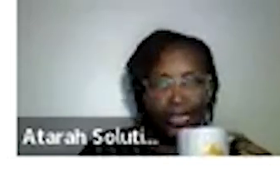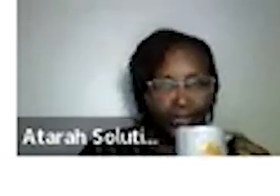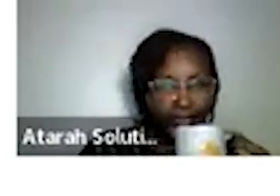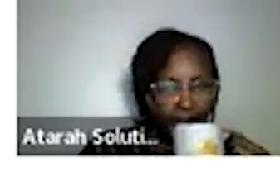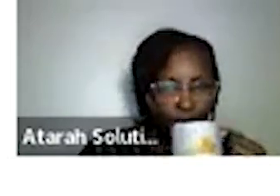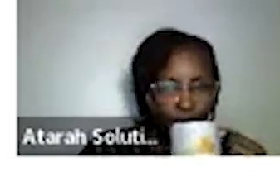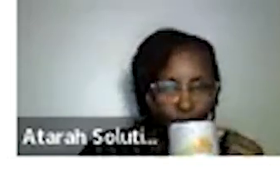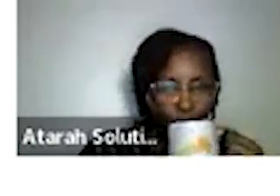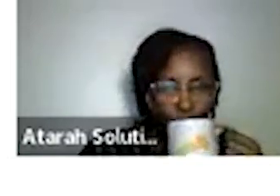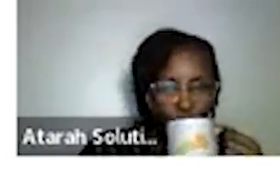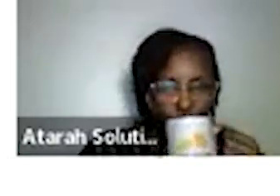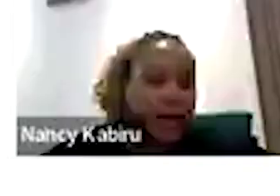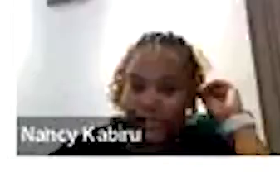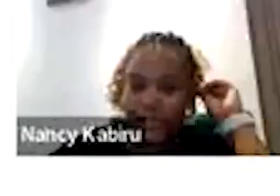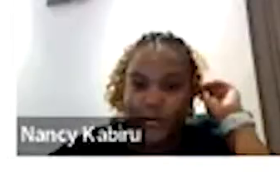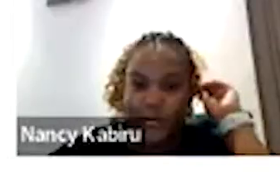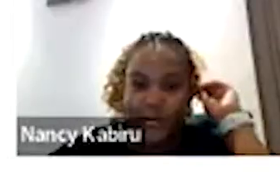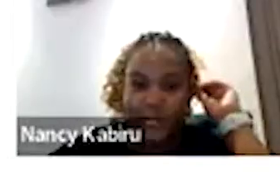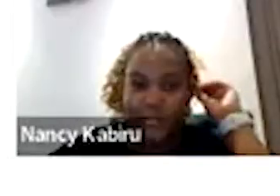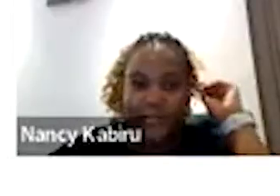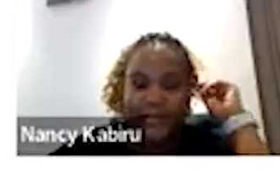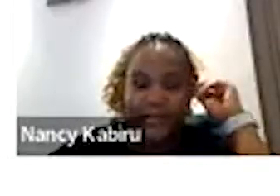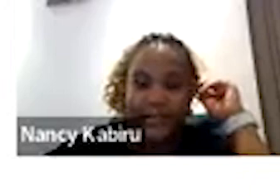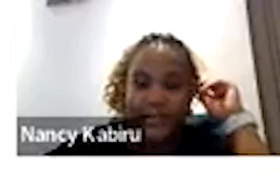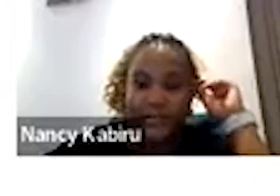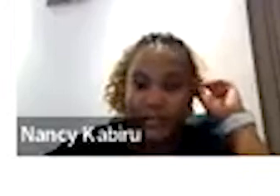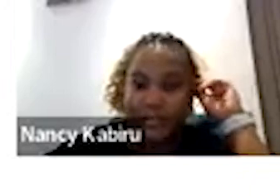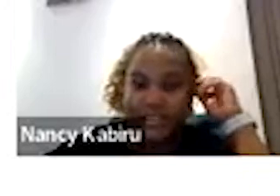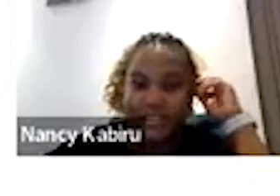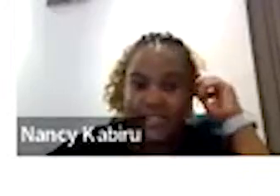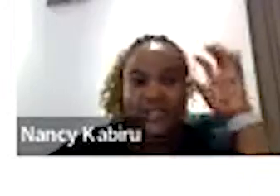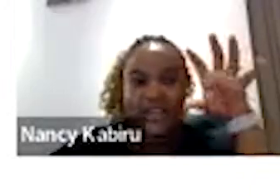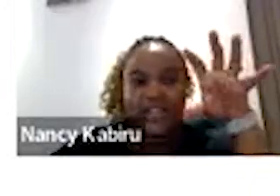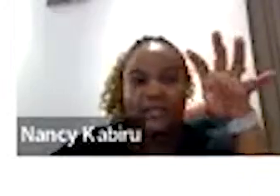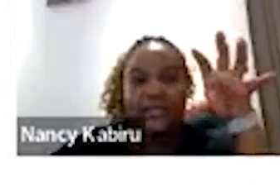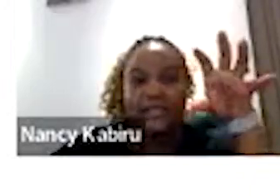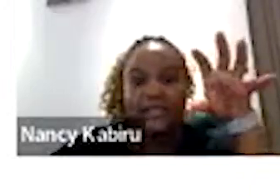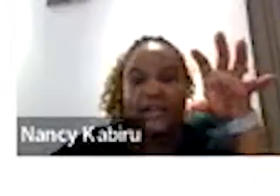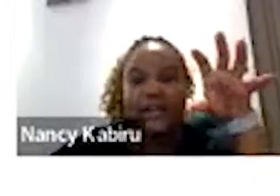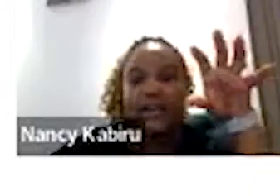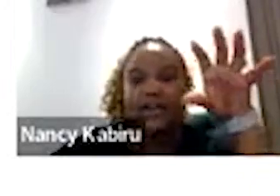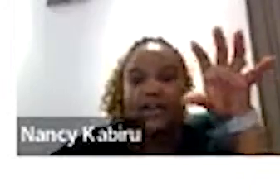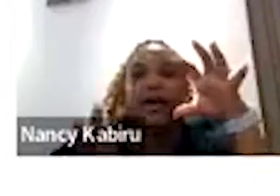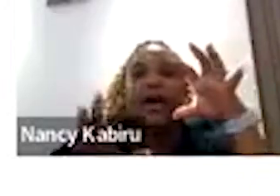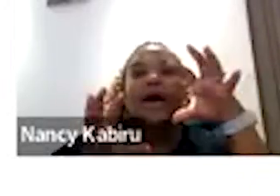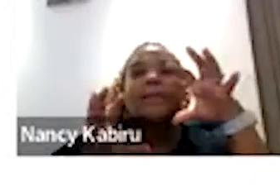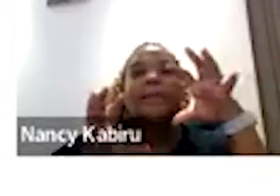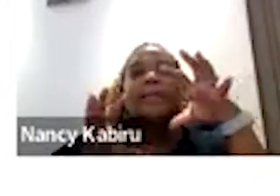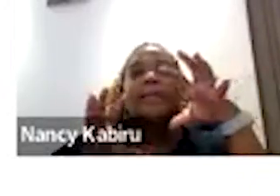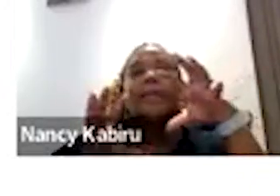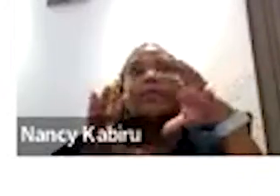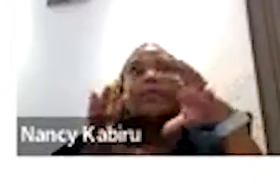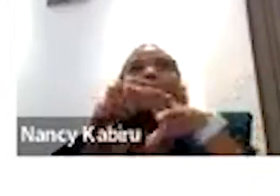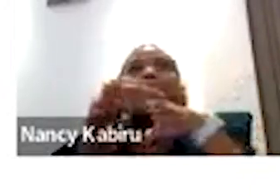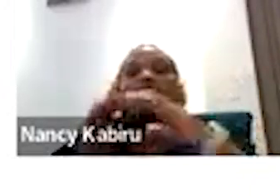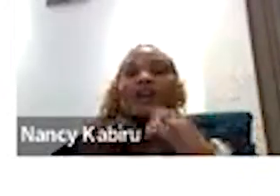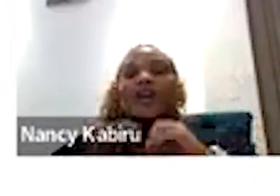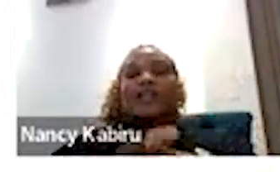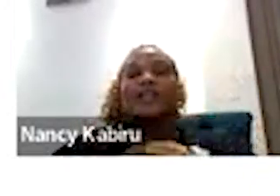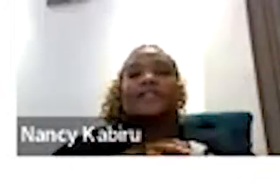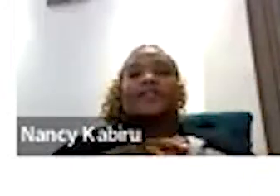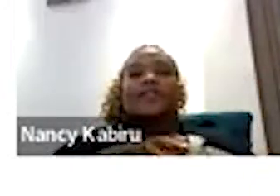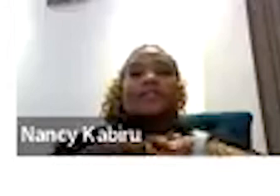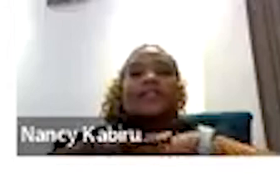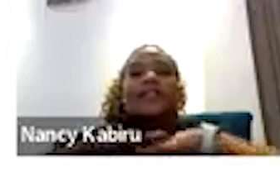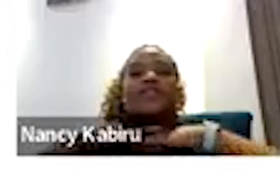slide again? Okay, no problem. So maybe just to touch base here, good